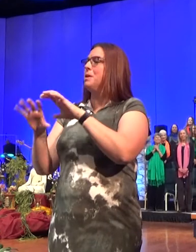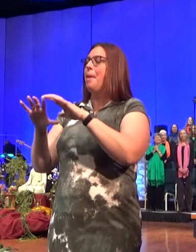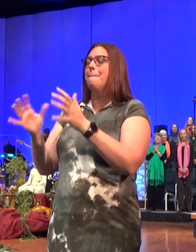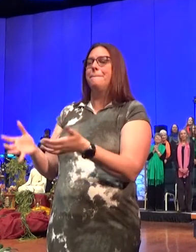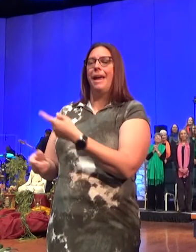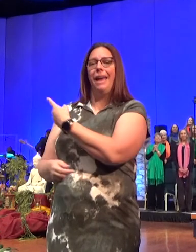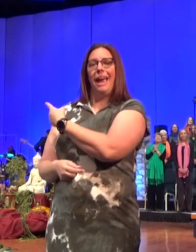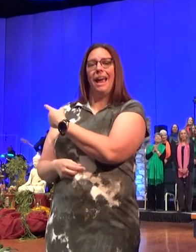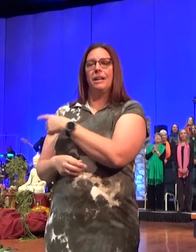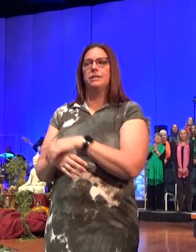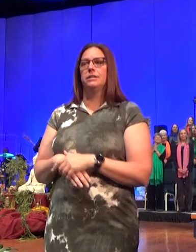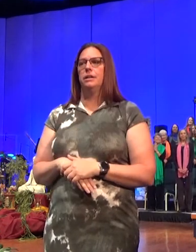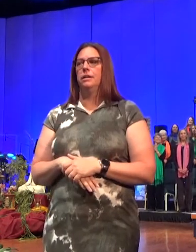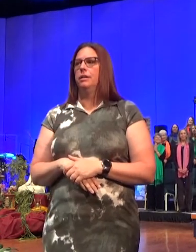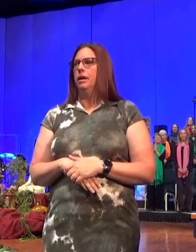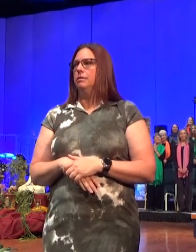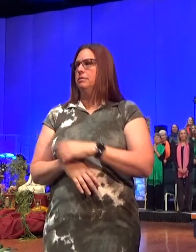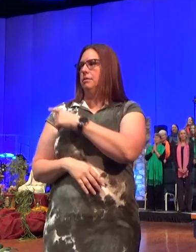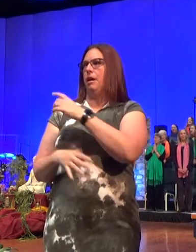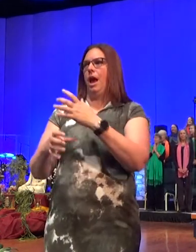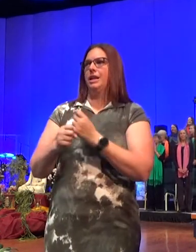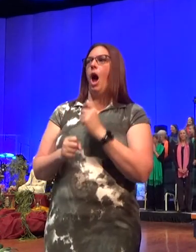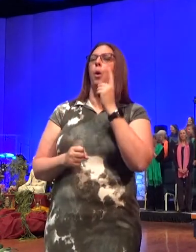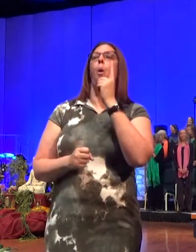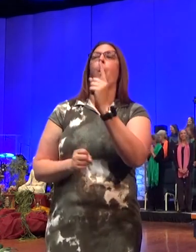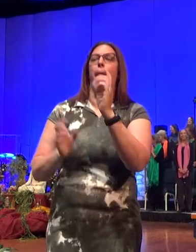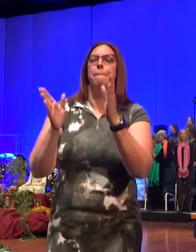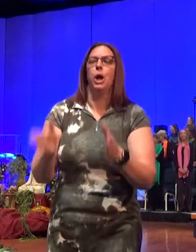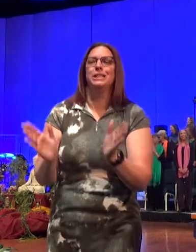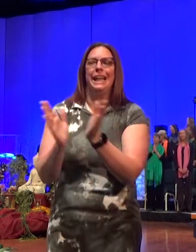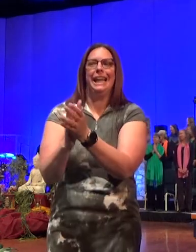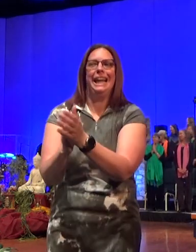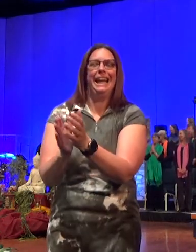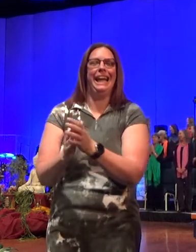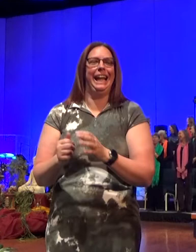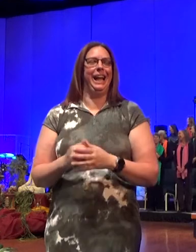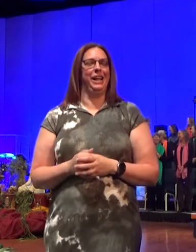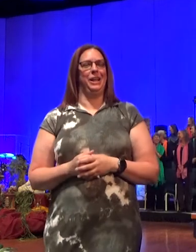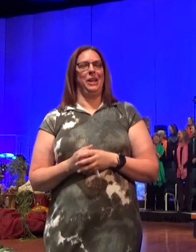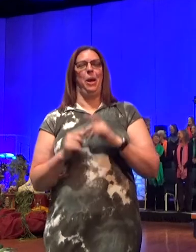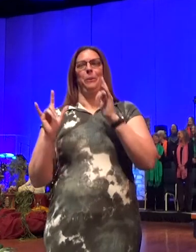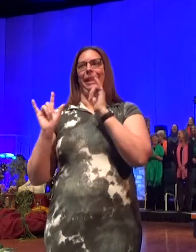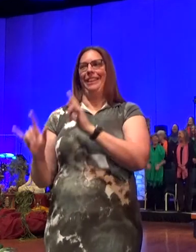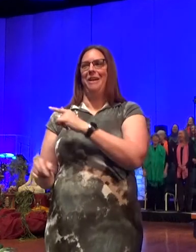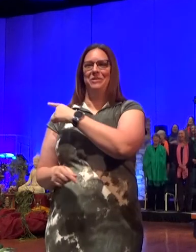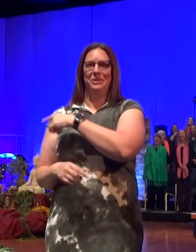You got one applause, fellas. We love you guys. We love you guys.